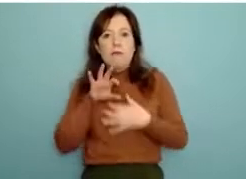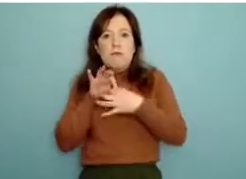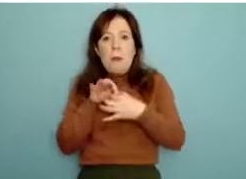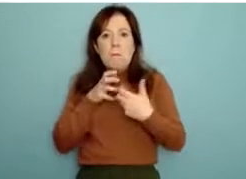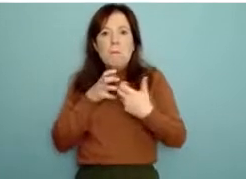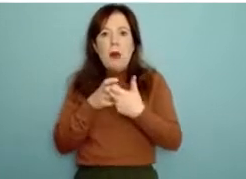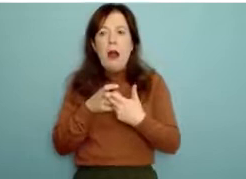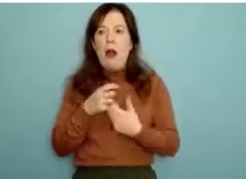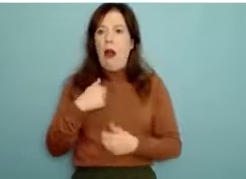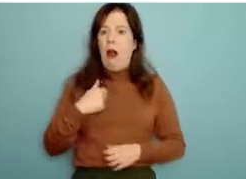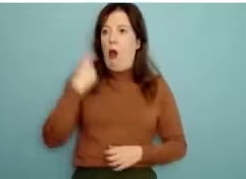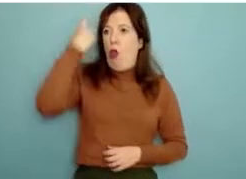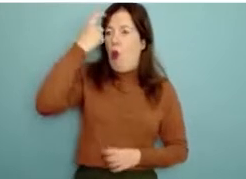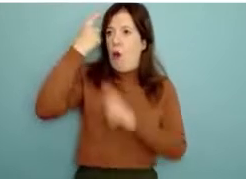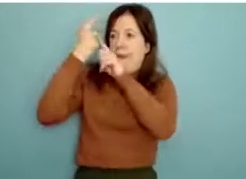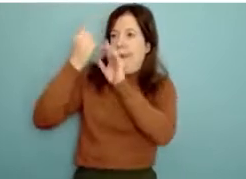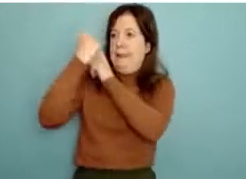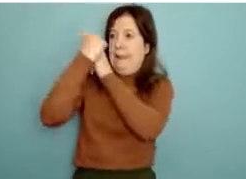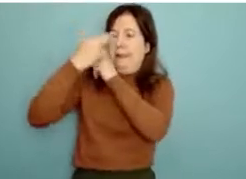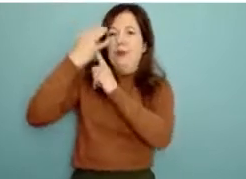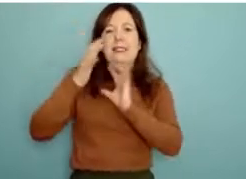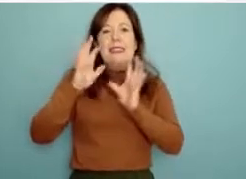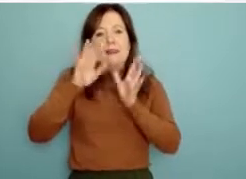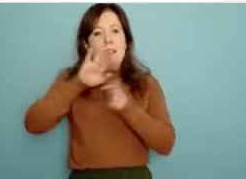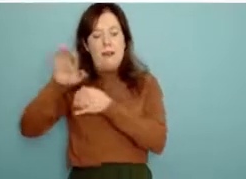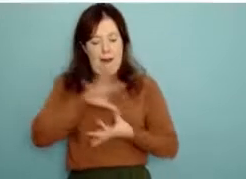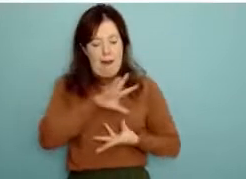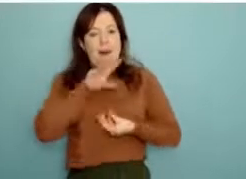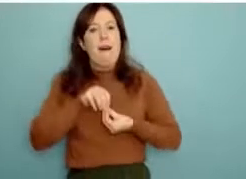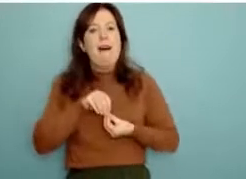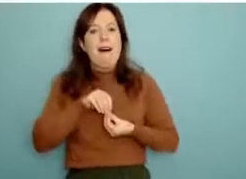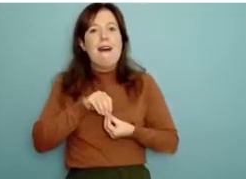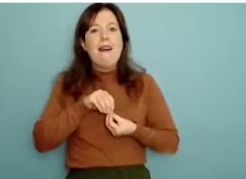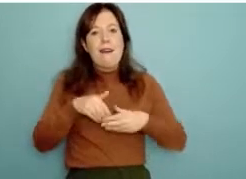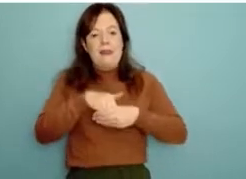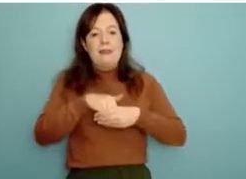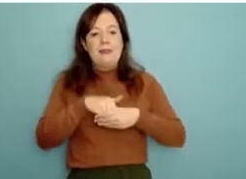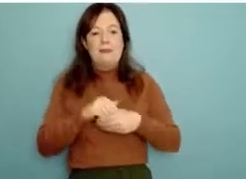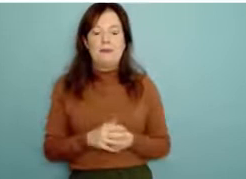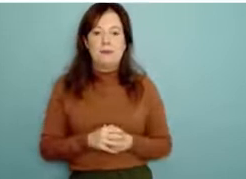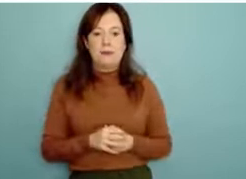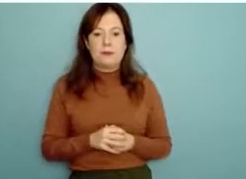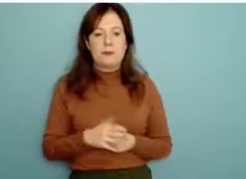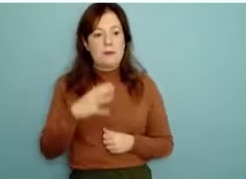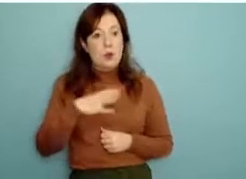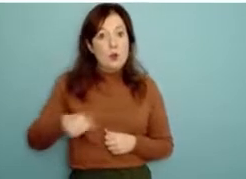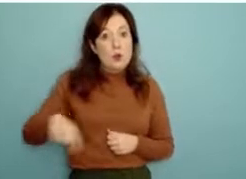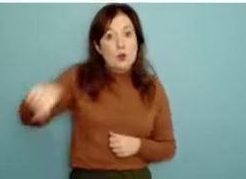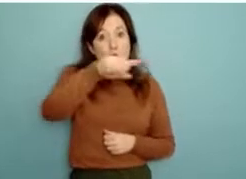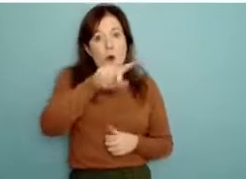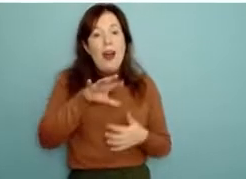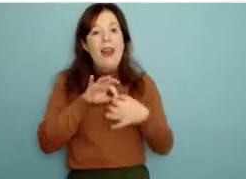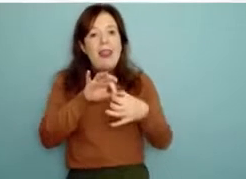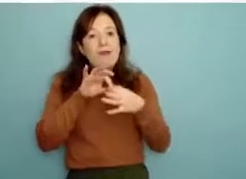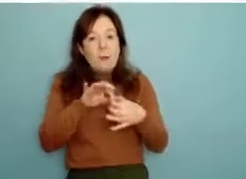scores. So as therapists, I'd love you to go away and give yourself 2 minutes to complete the